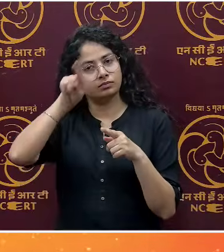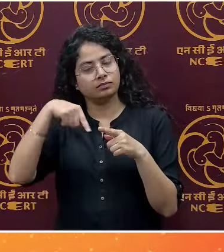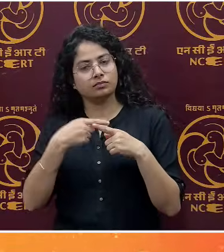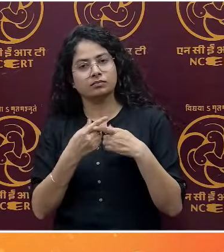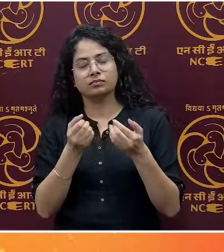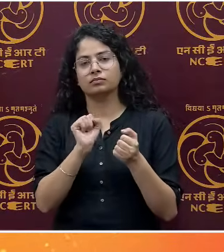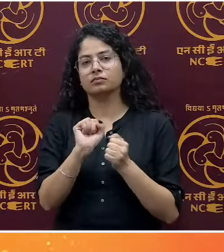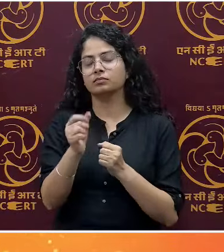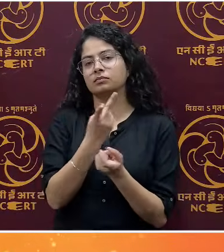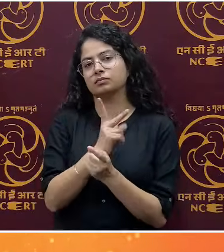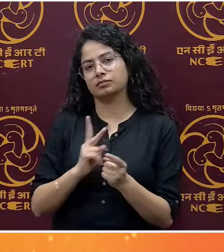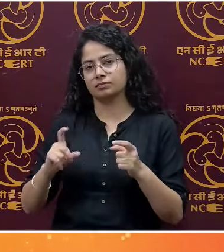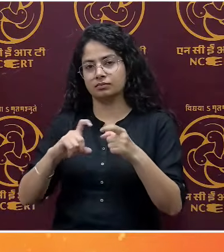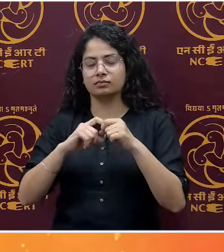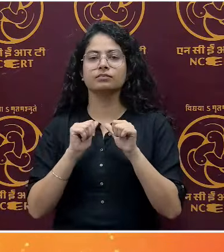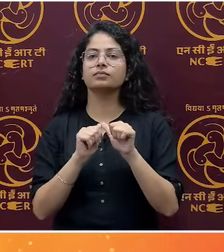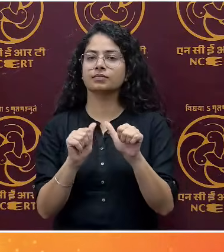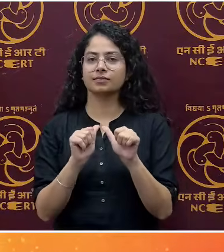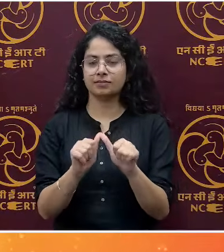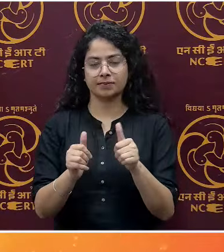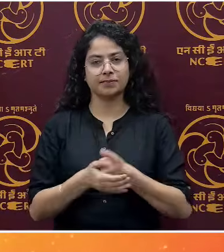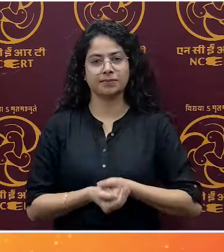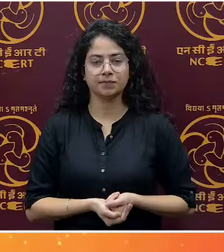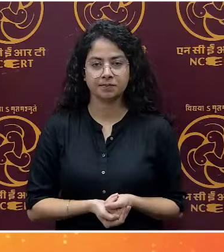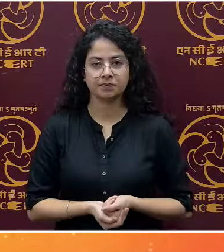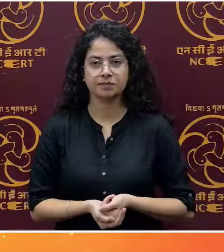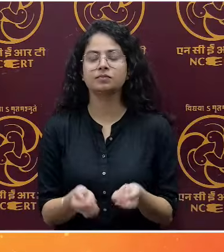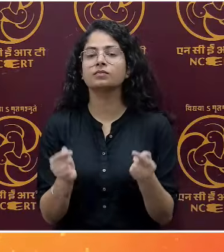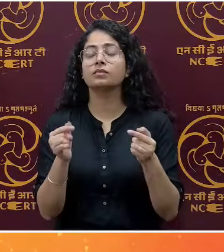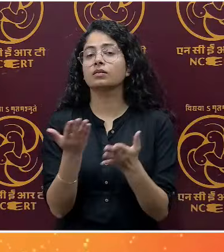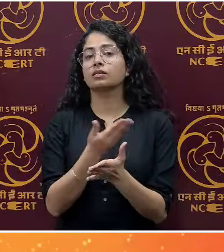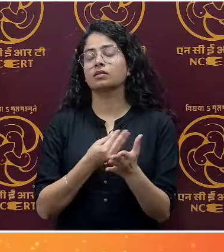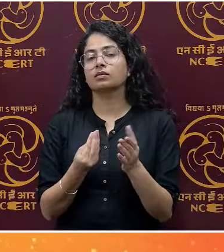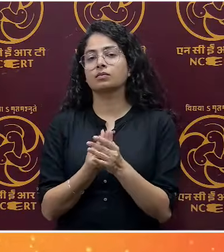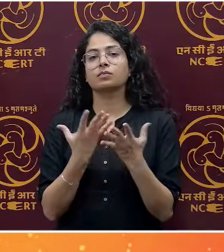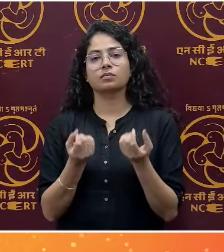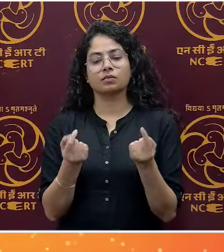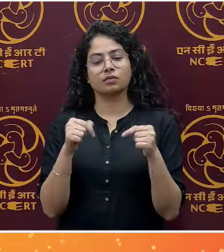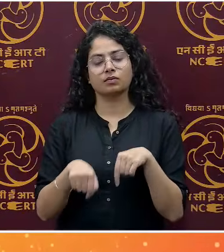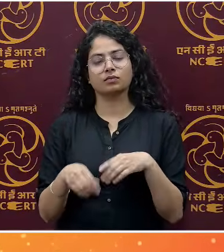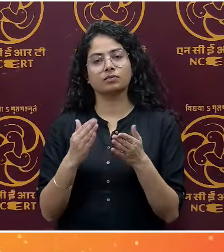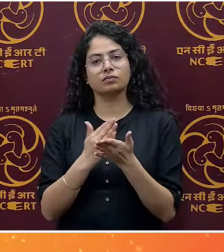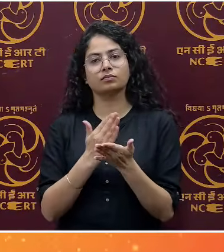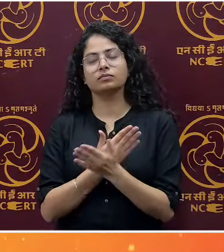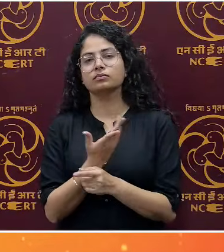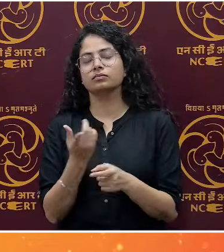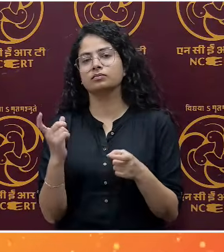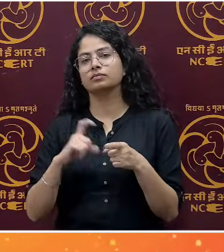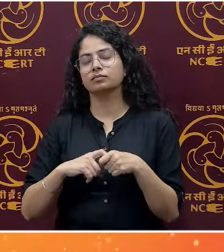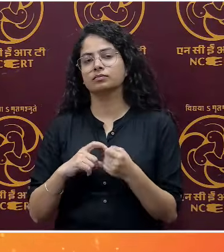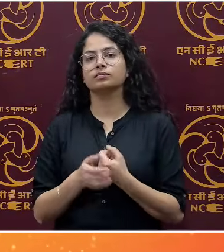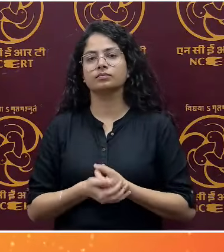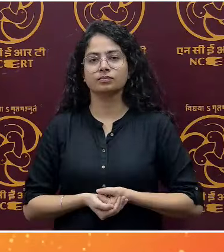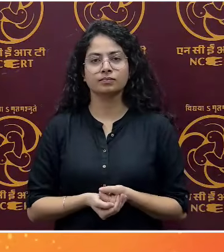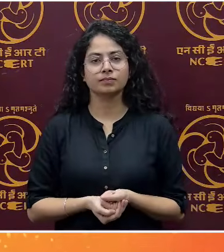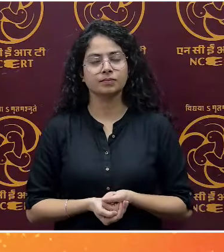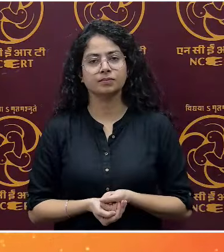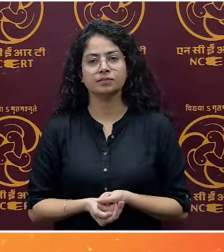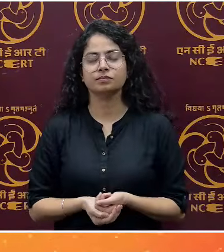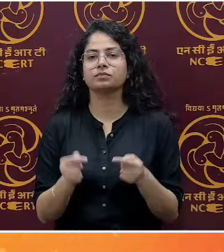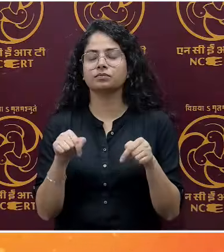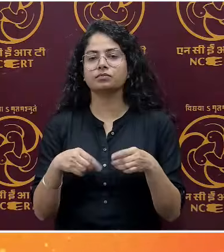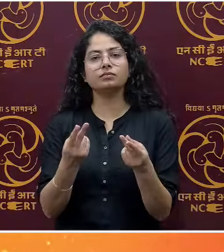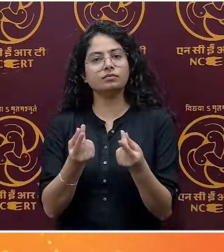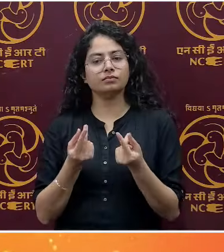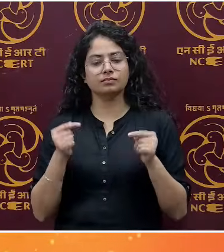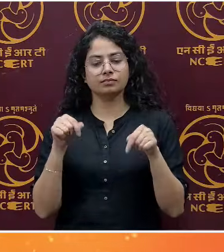happy to answer all your queries and doubts if you have any. So we want you to participate in this live interaction in huge numbers. So let's quickly